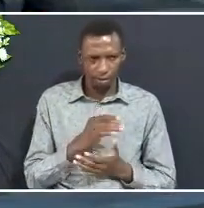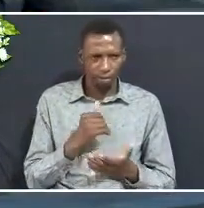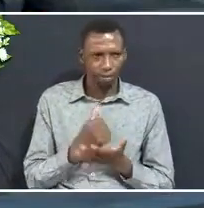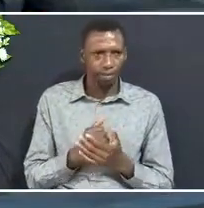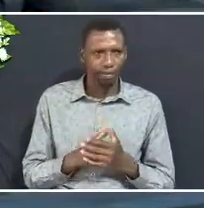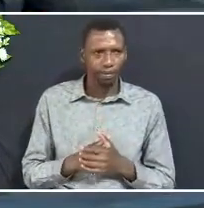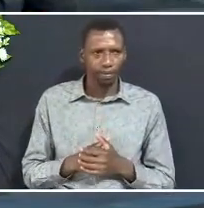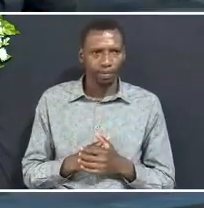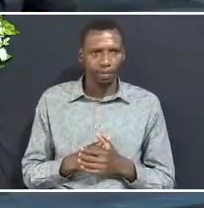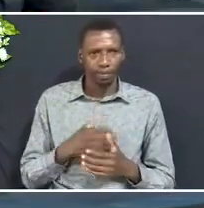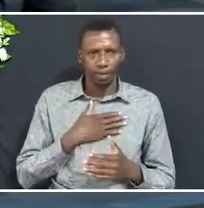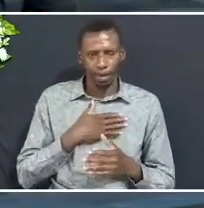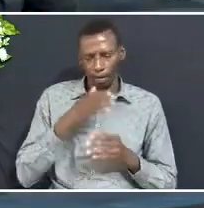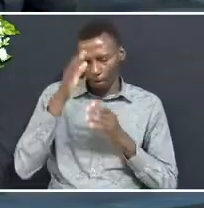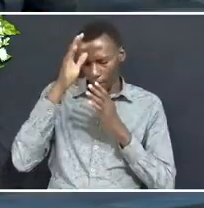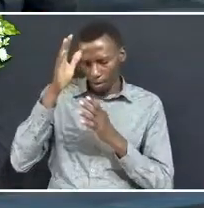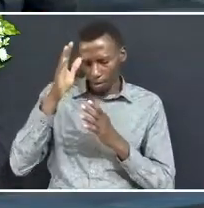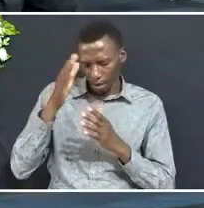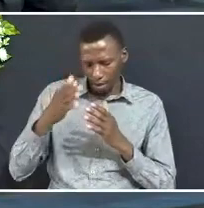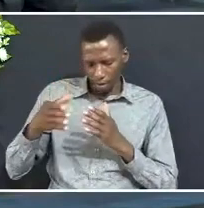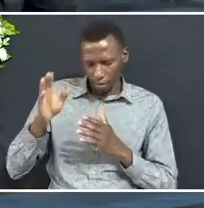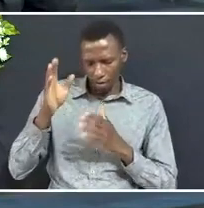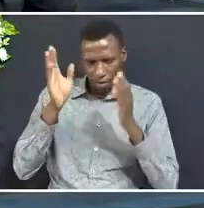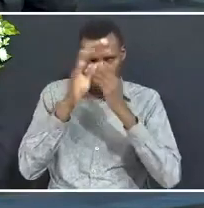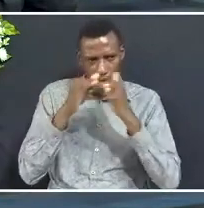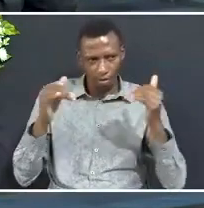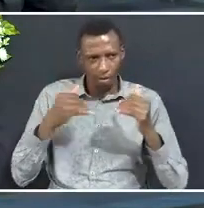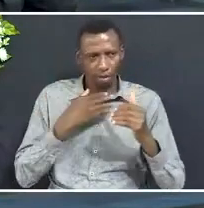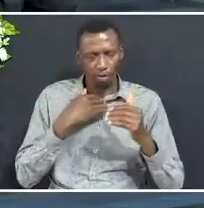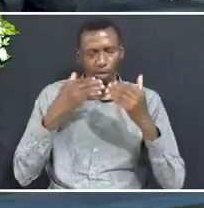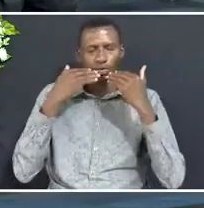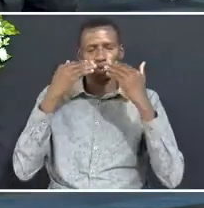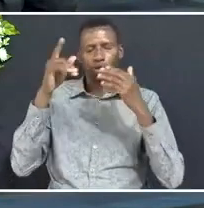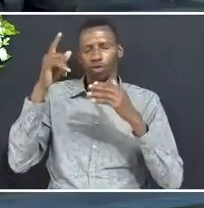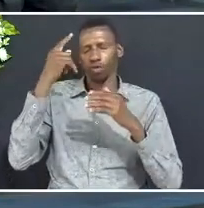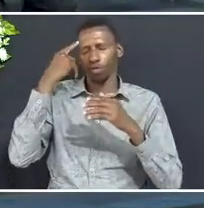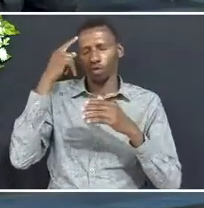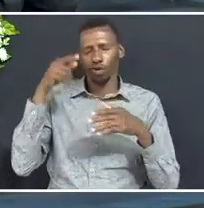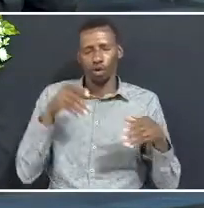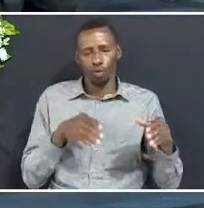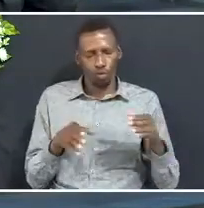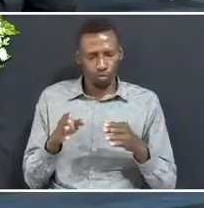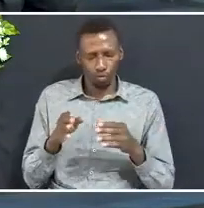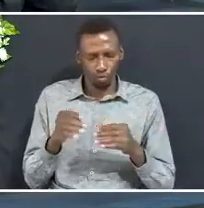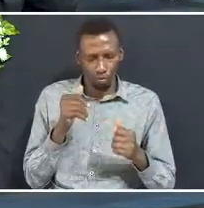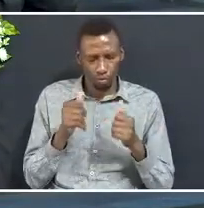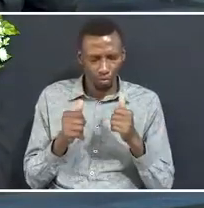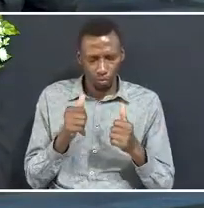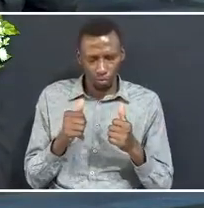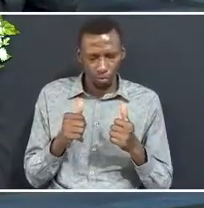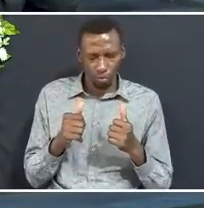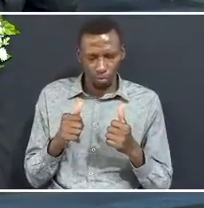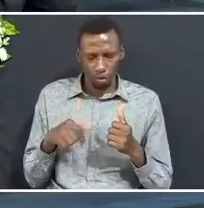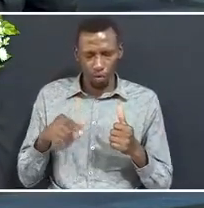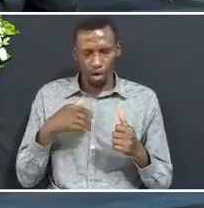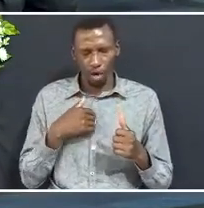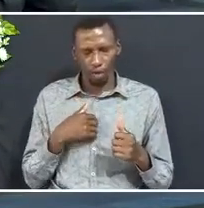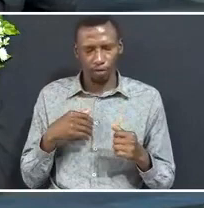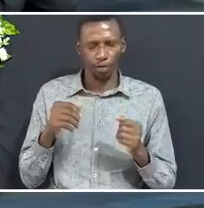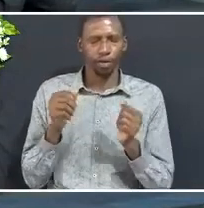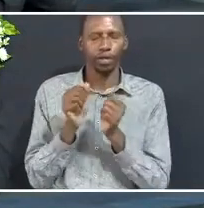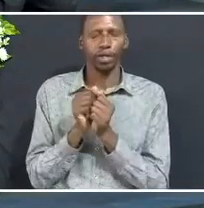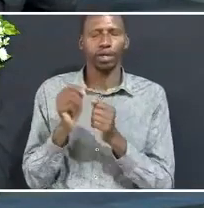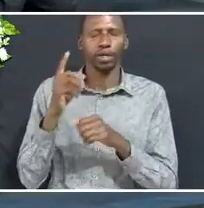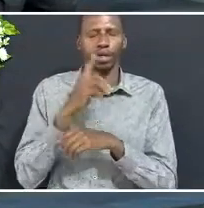Our Father and our God in heaven, we want to thank you for the opportunity to have 10 days of